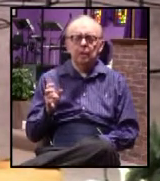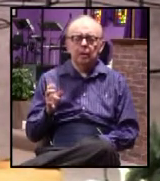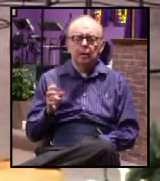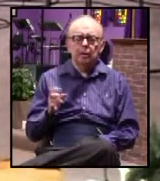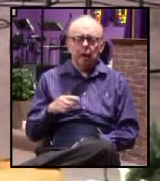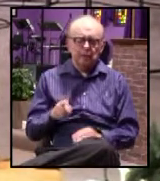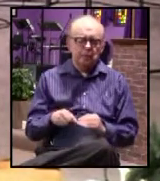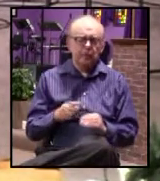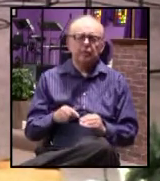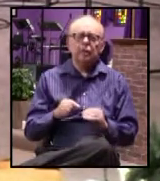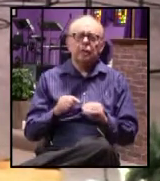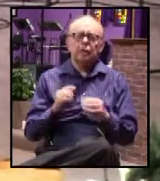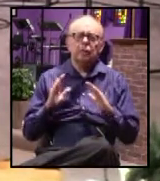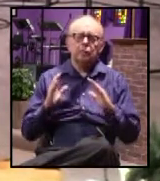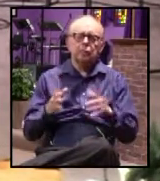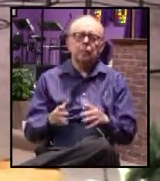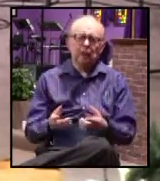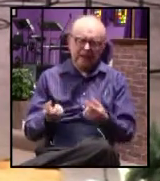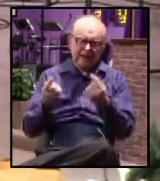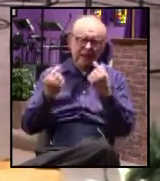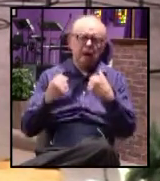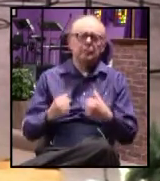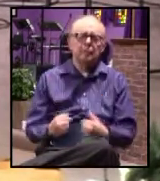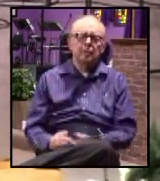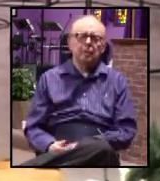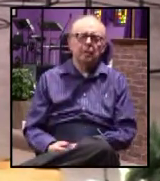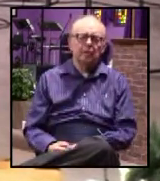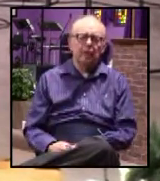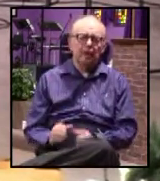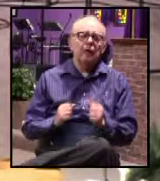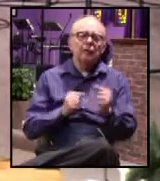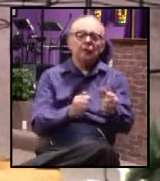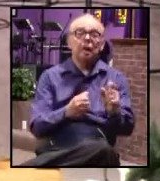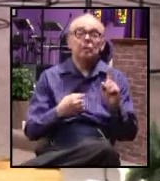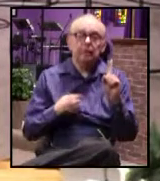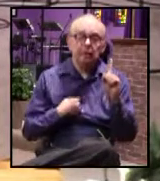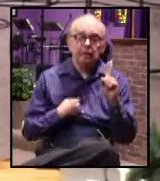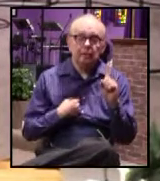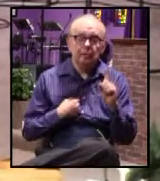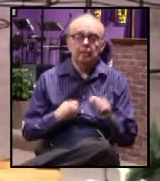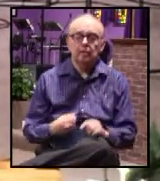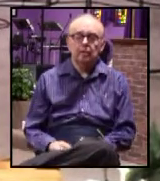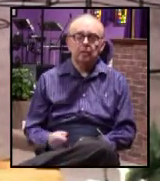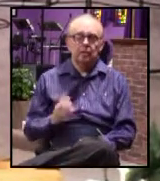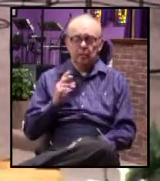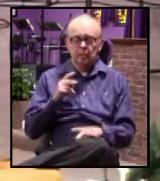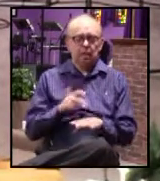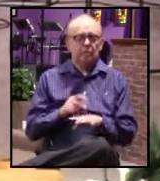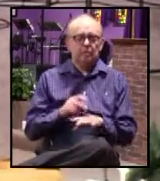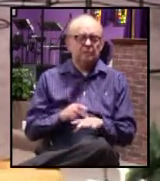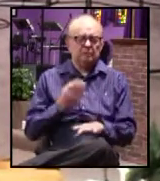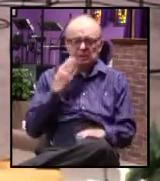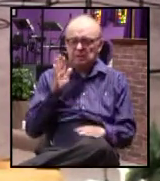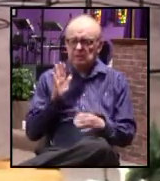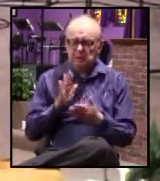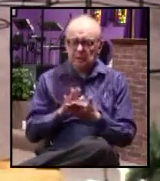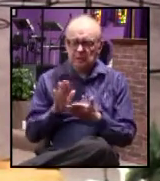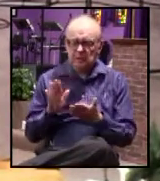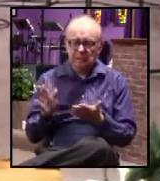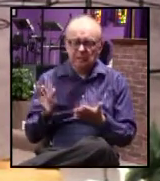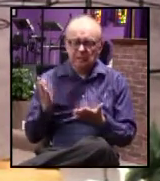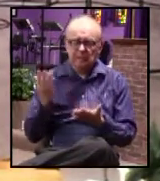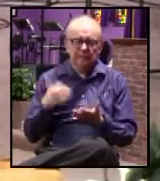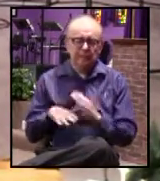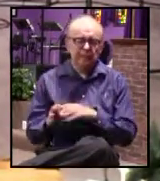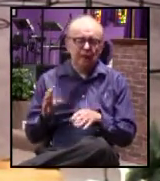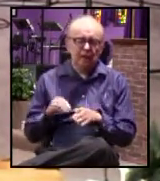amidst the crowd, "Come, follow me." Peter knew very little of what he was getting